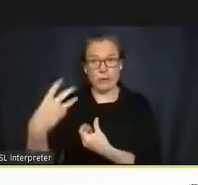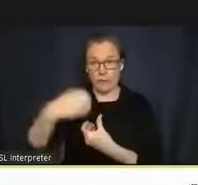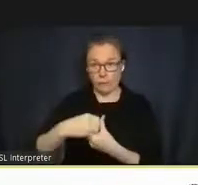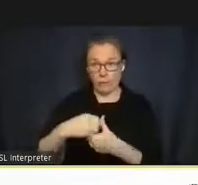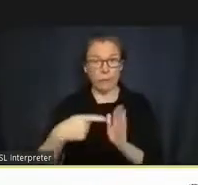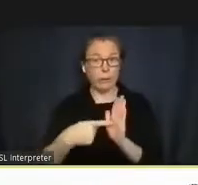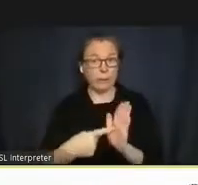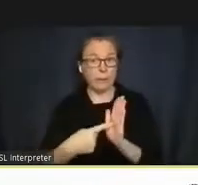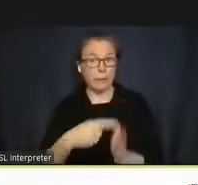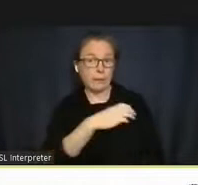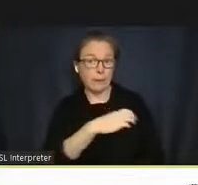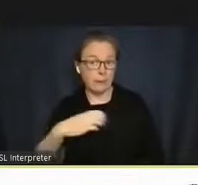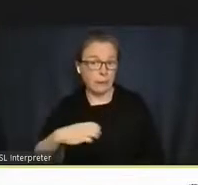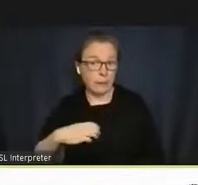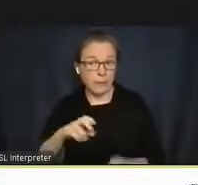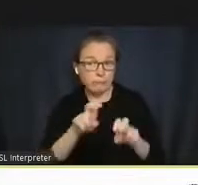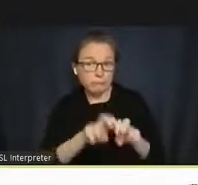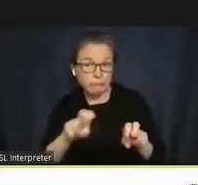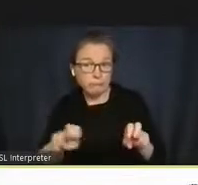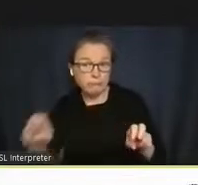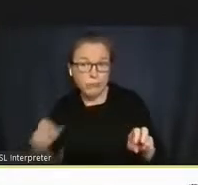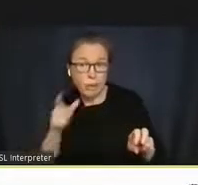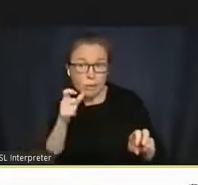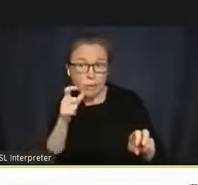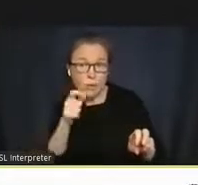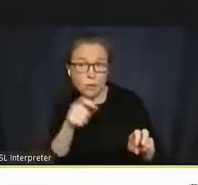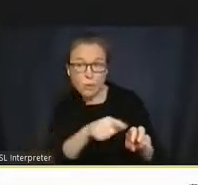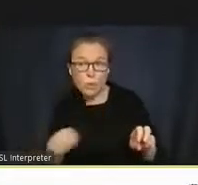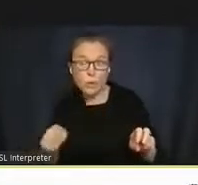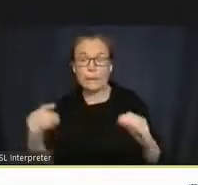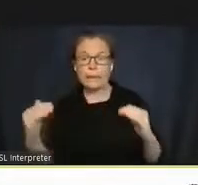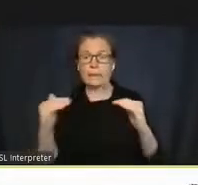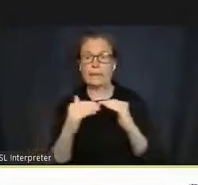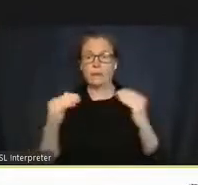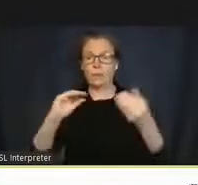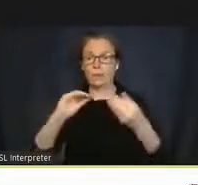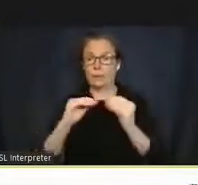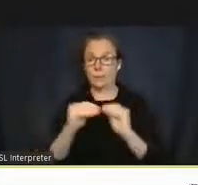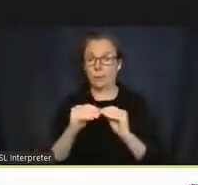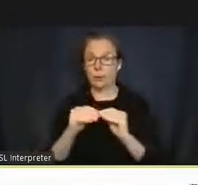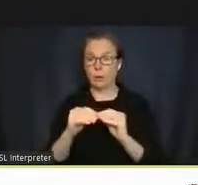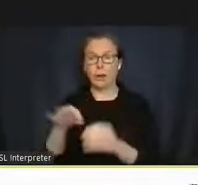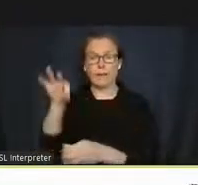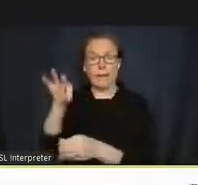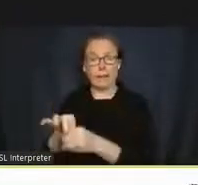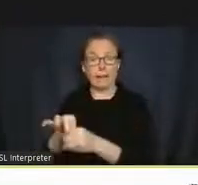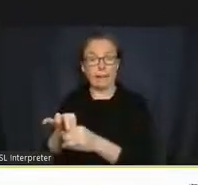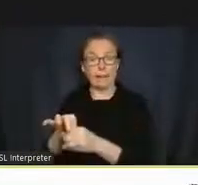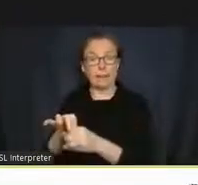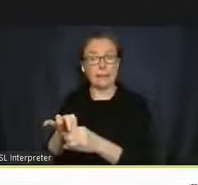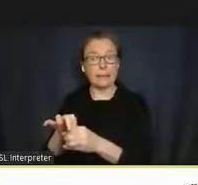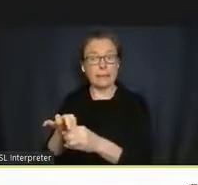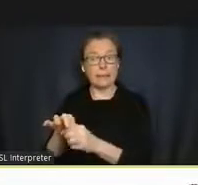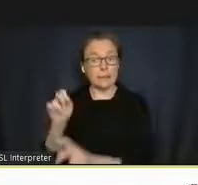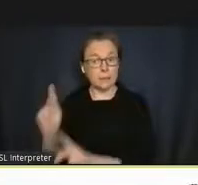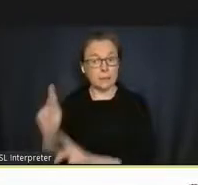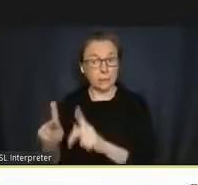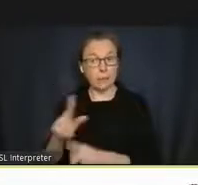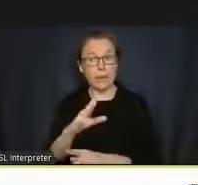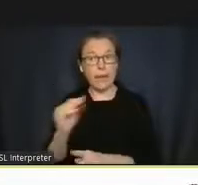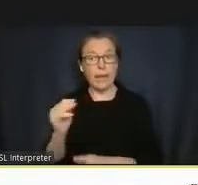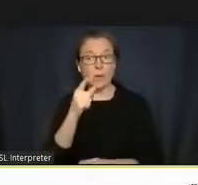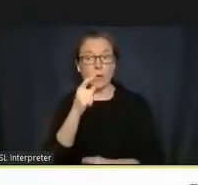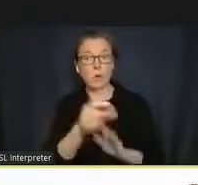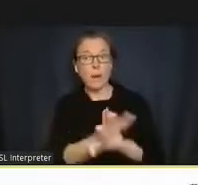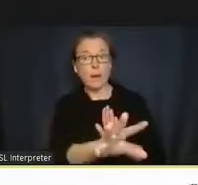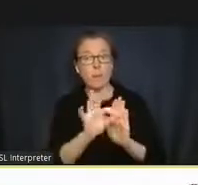is comprised of an equal number of elected officials and appointed